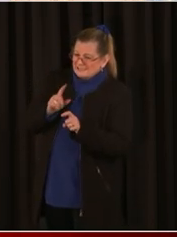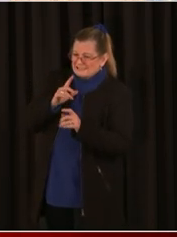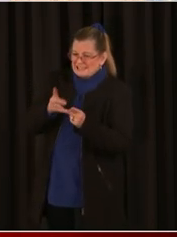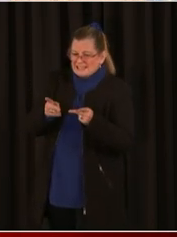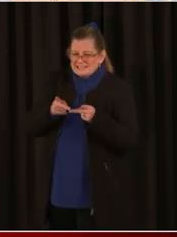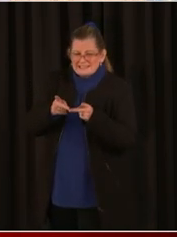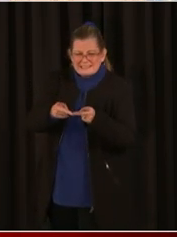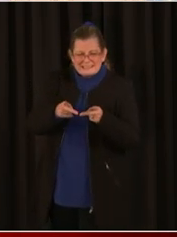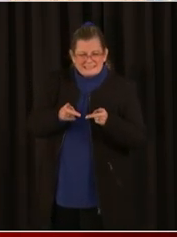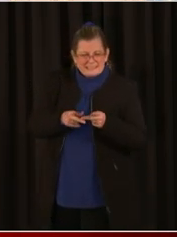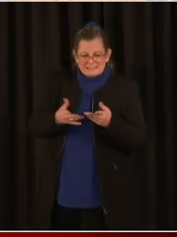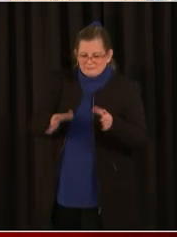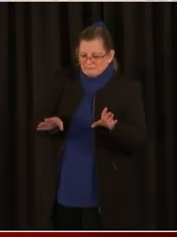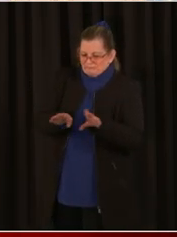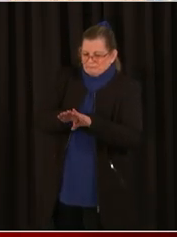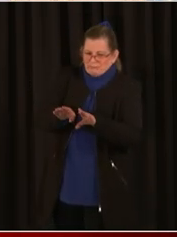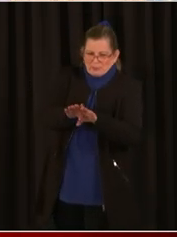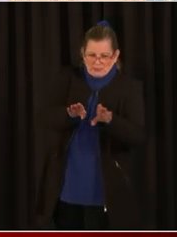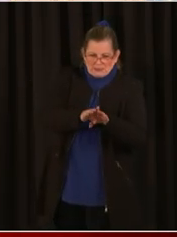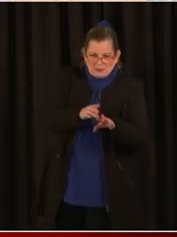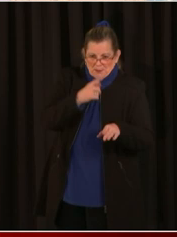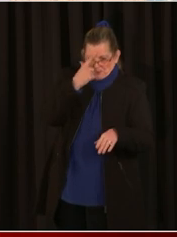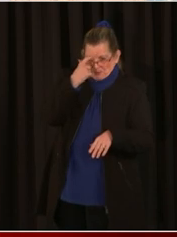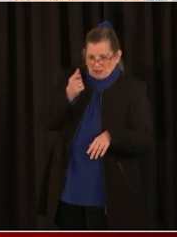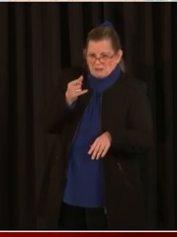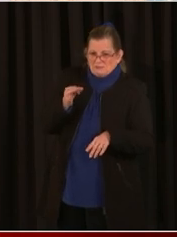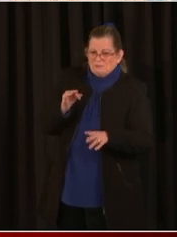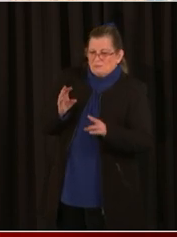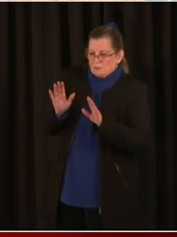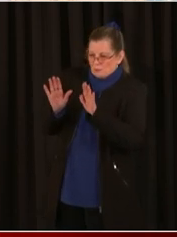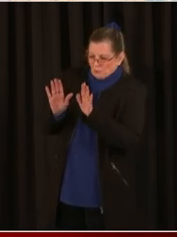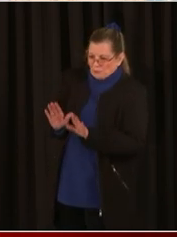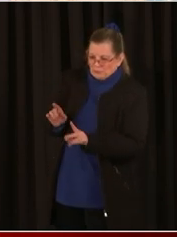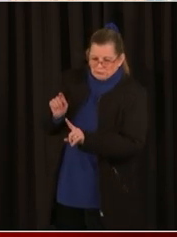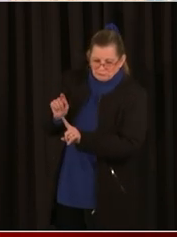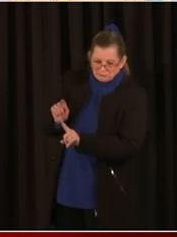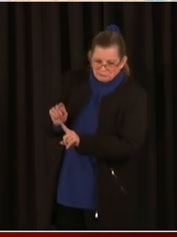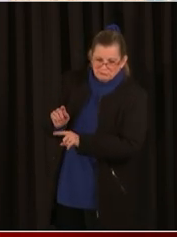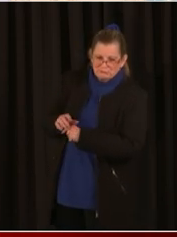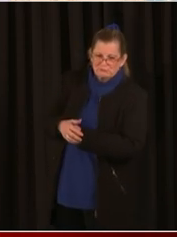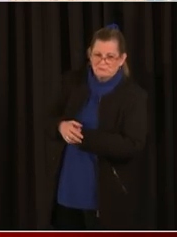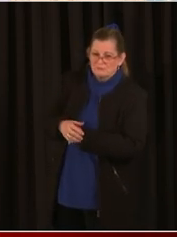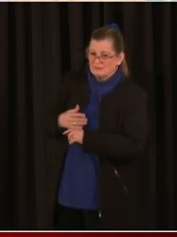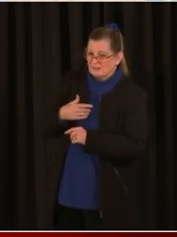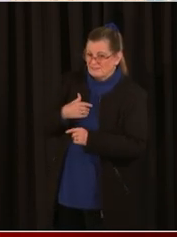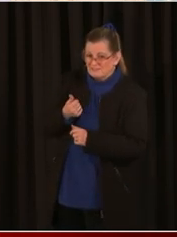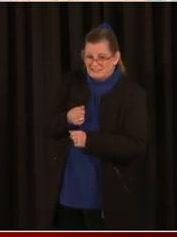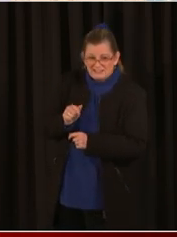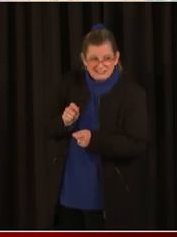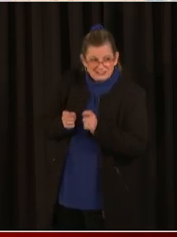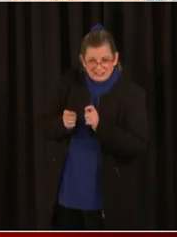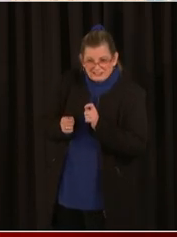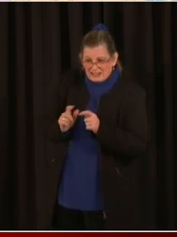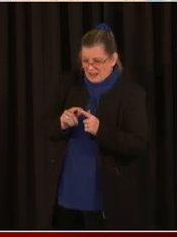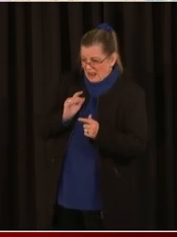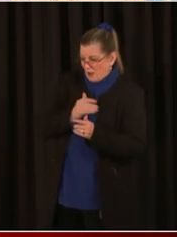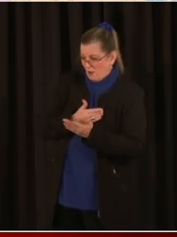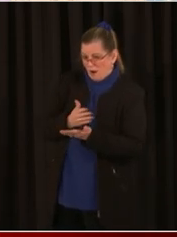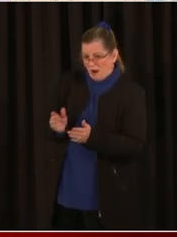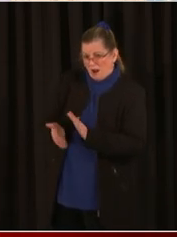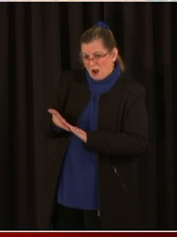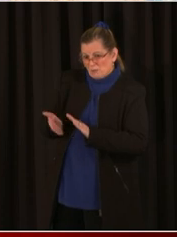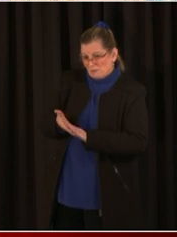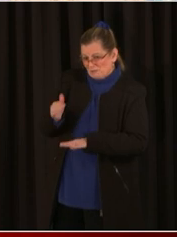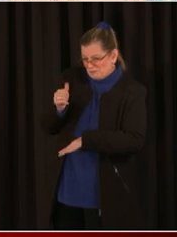sites were down today due to the inclement weather. So if there are any changes to our